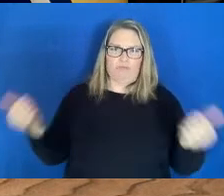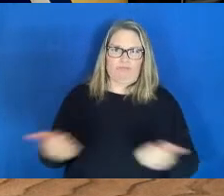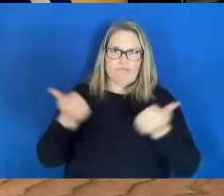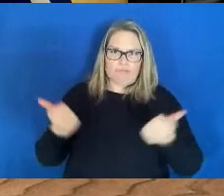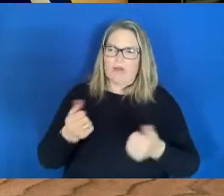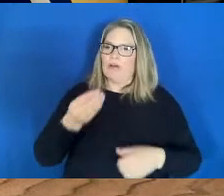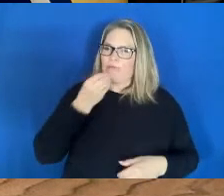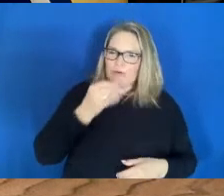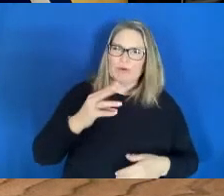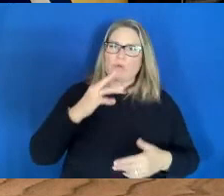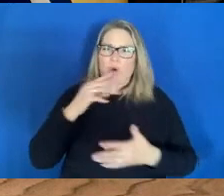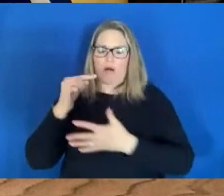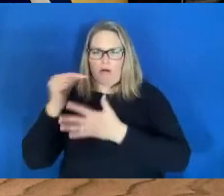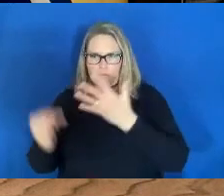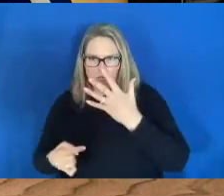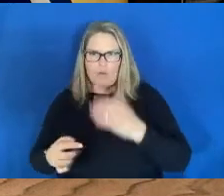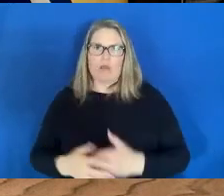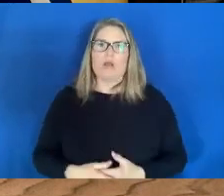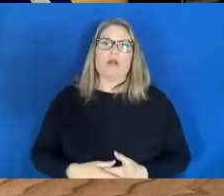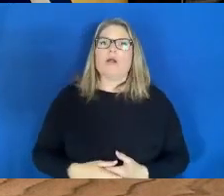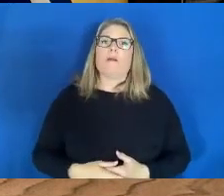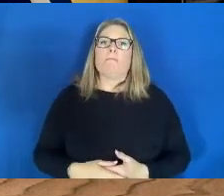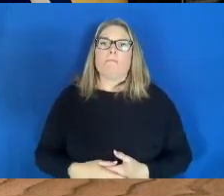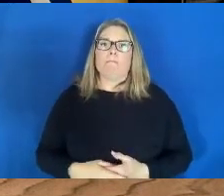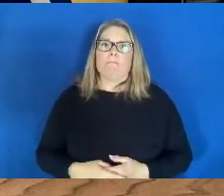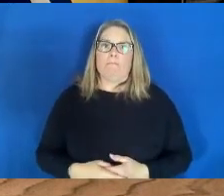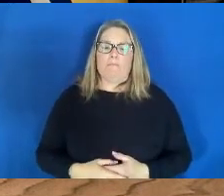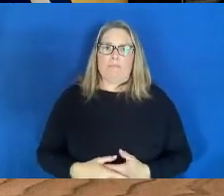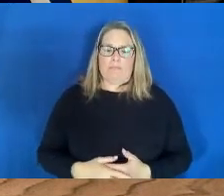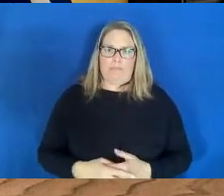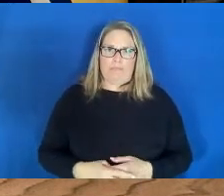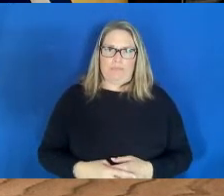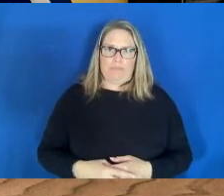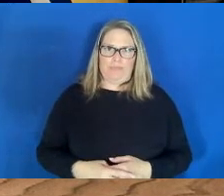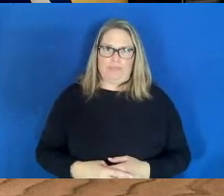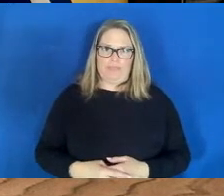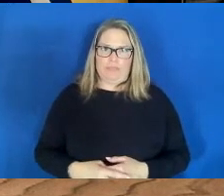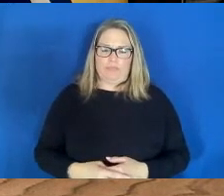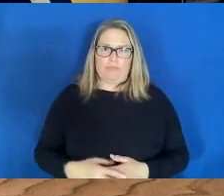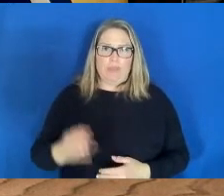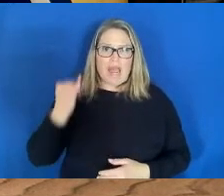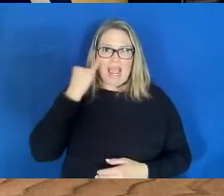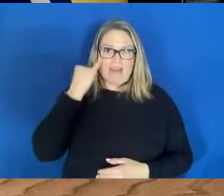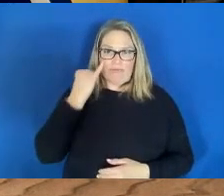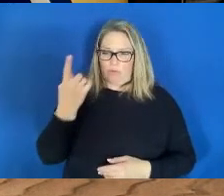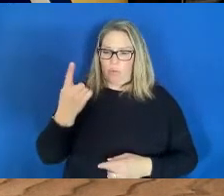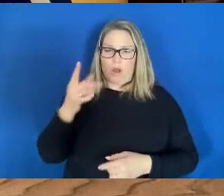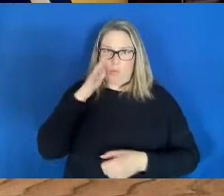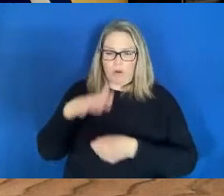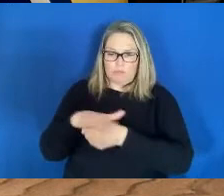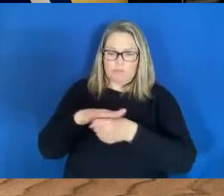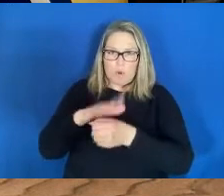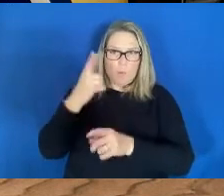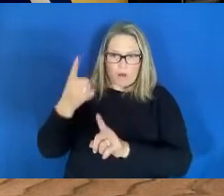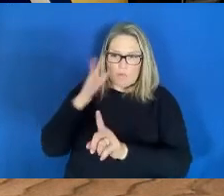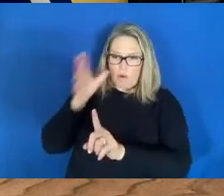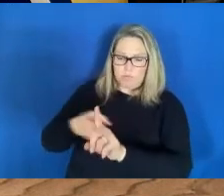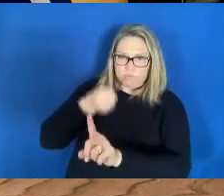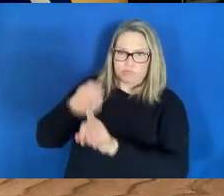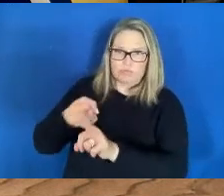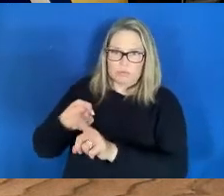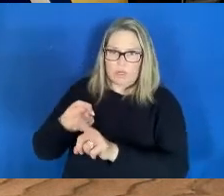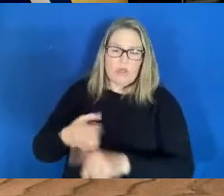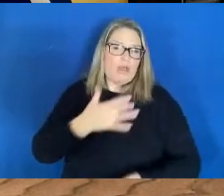the coordination of assets to respond to any area that is more impacted than others, the province stands